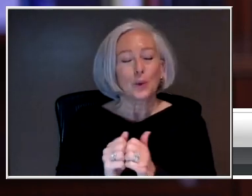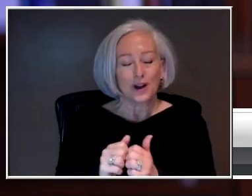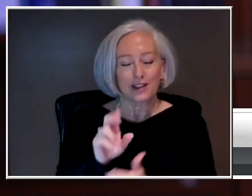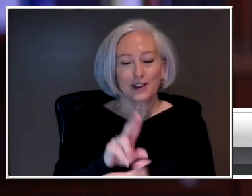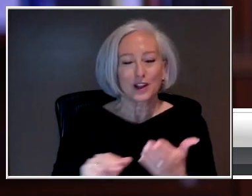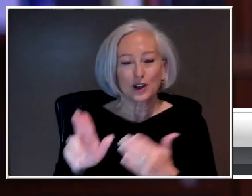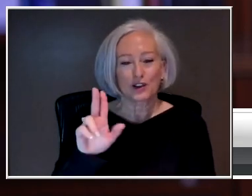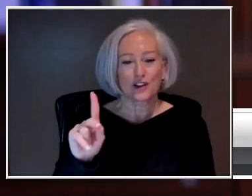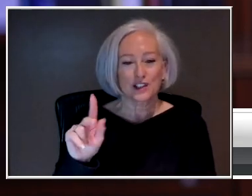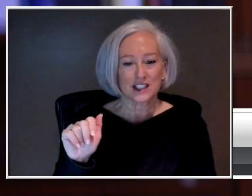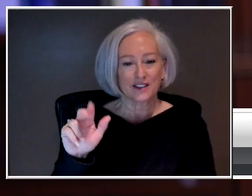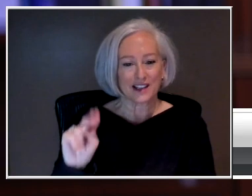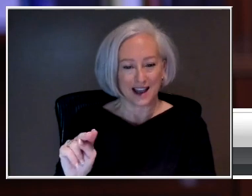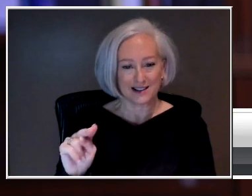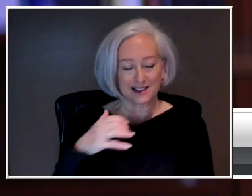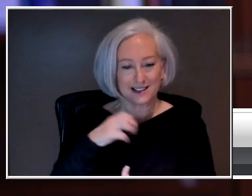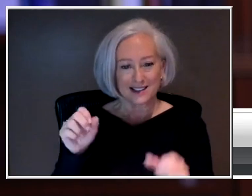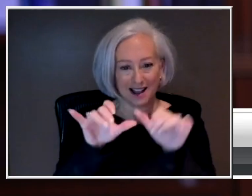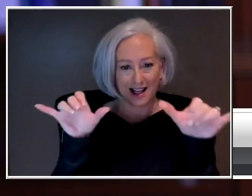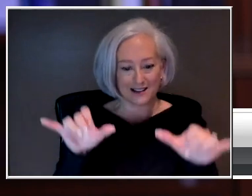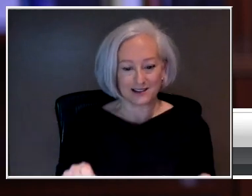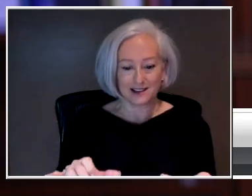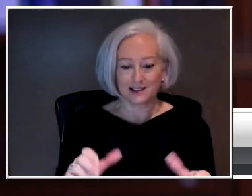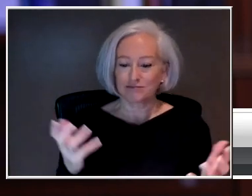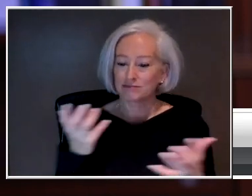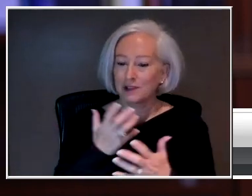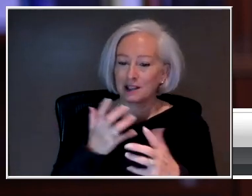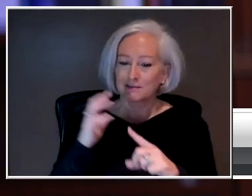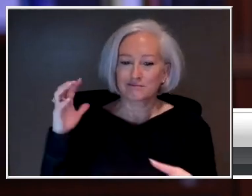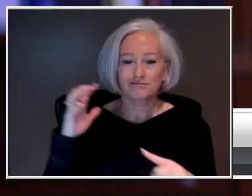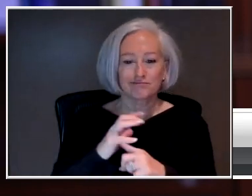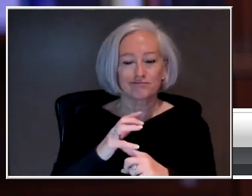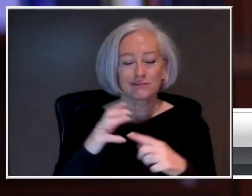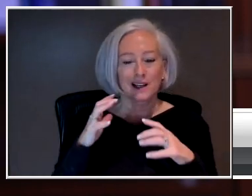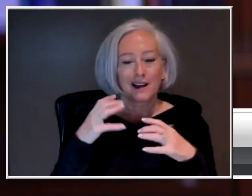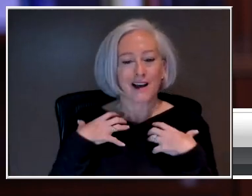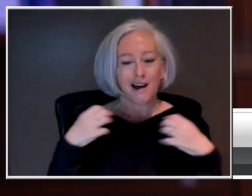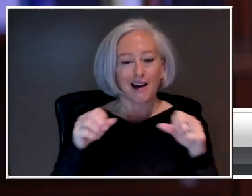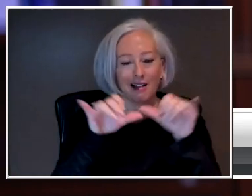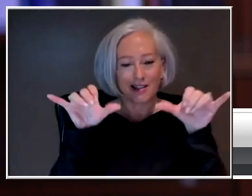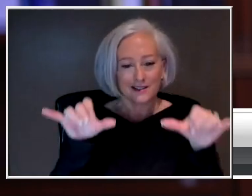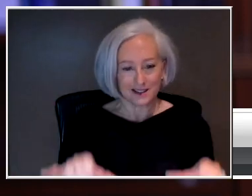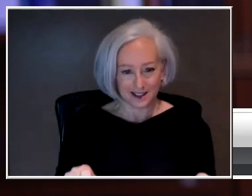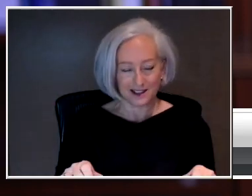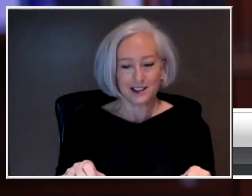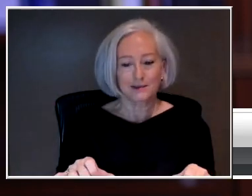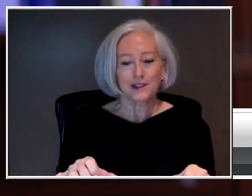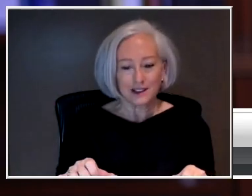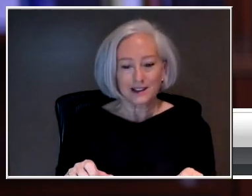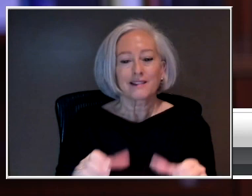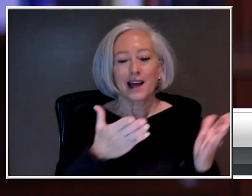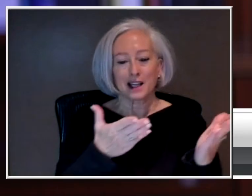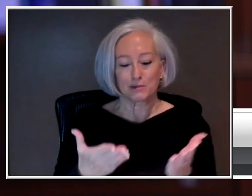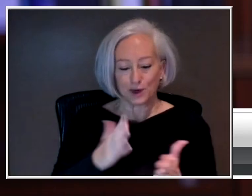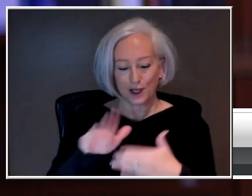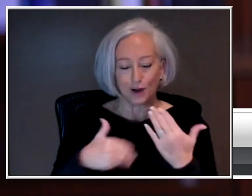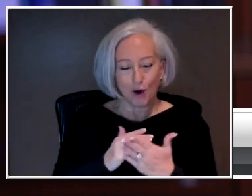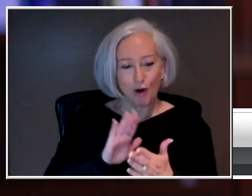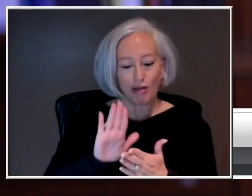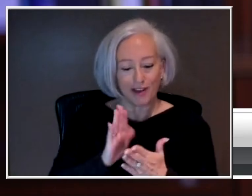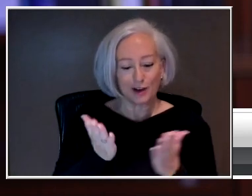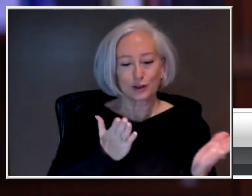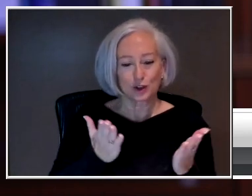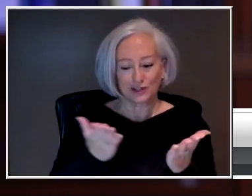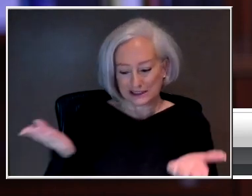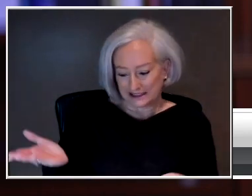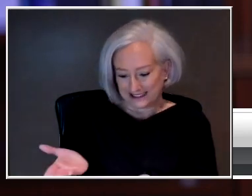who is a world-class healthcare organization that can bring all the services here, and we have common goals in